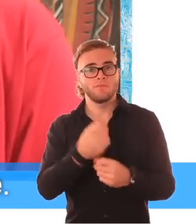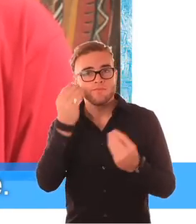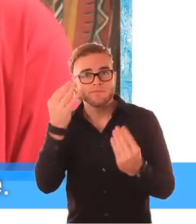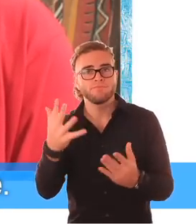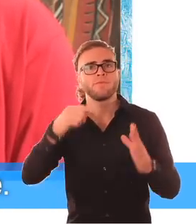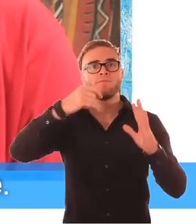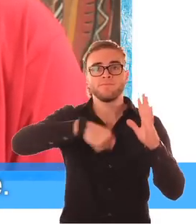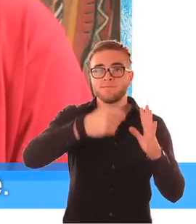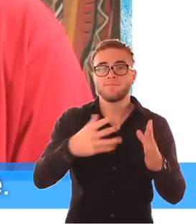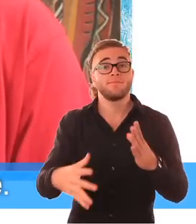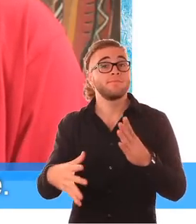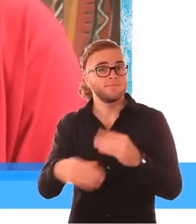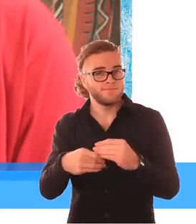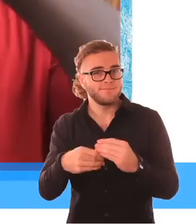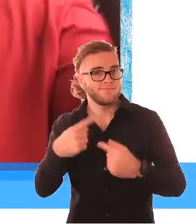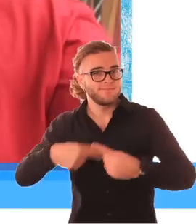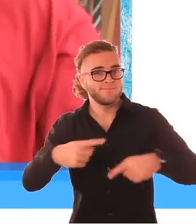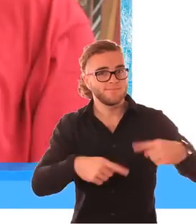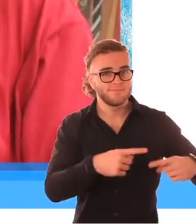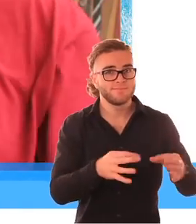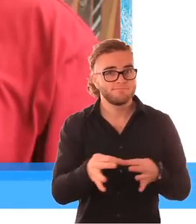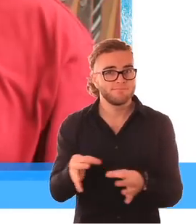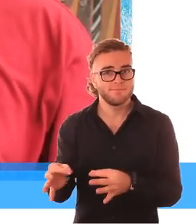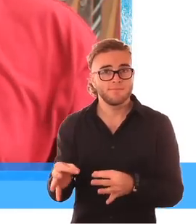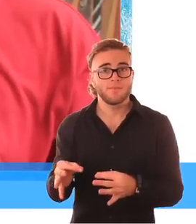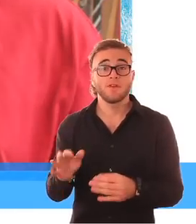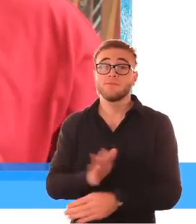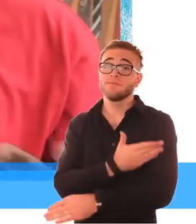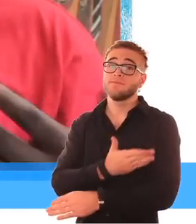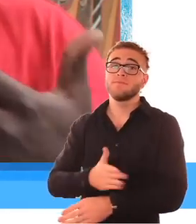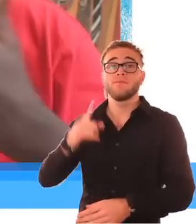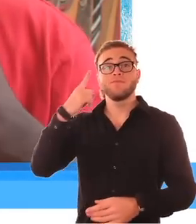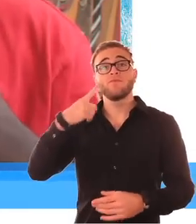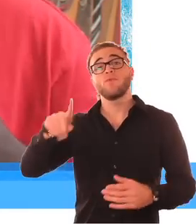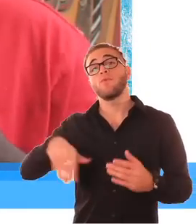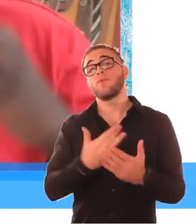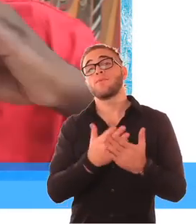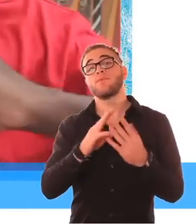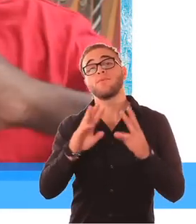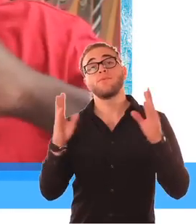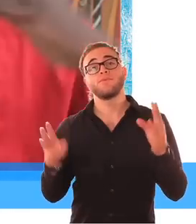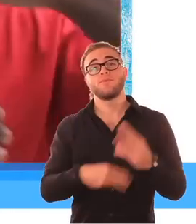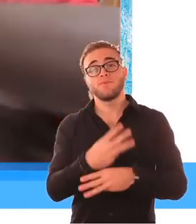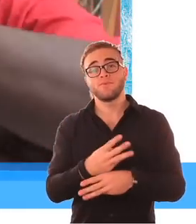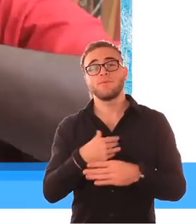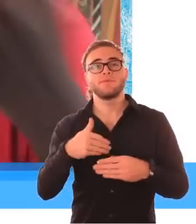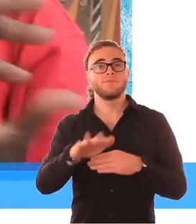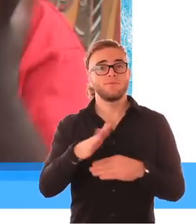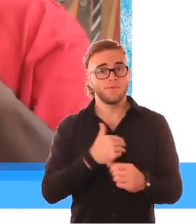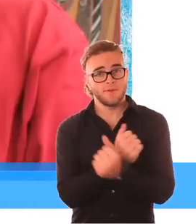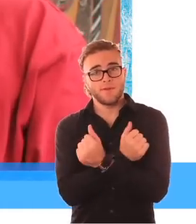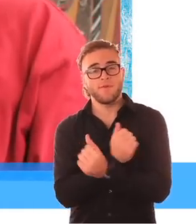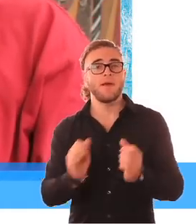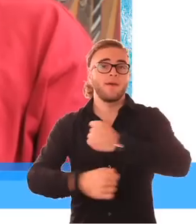film, and then I add the explanation in sign language. In sign language, he says, "For the whole world I